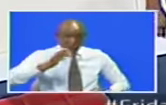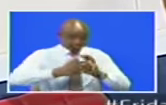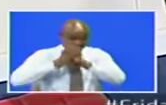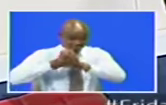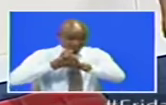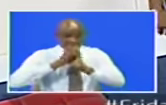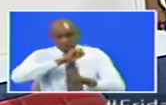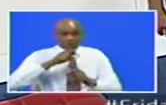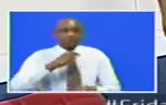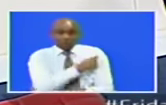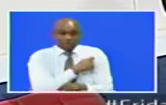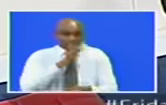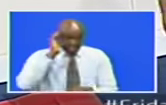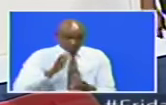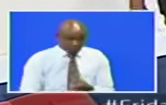Great people. There you have.